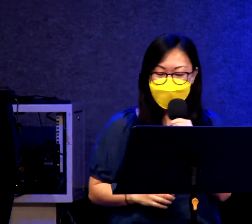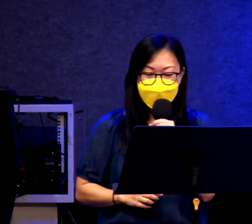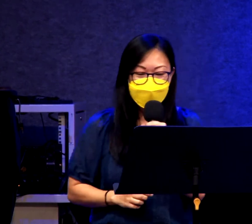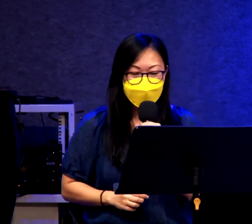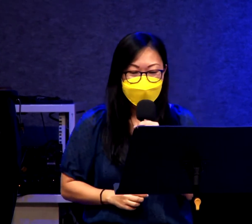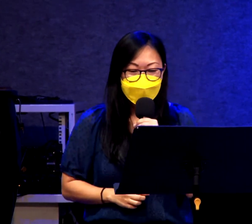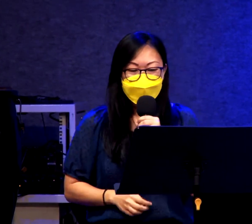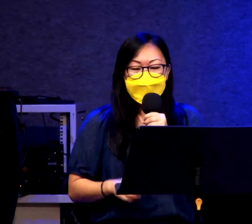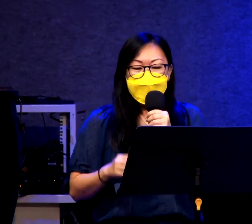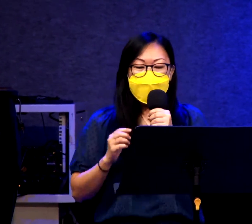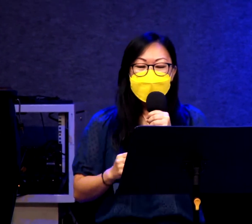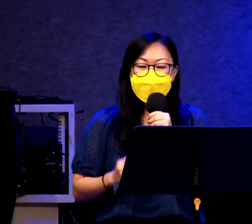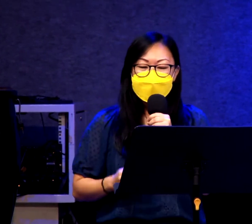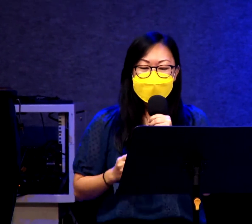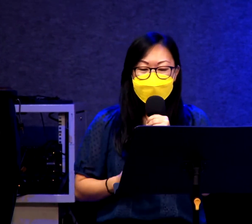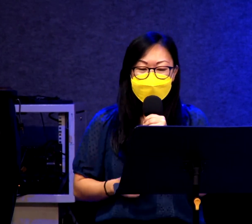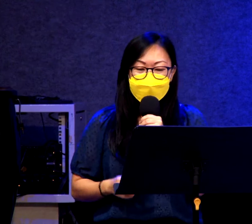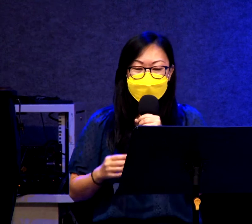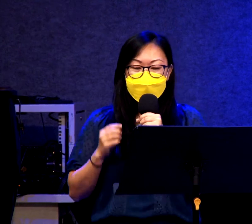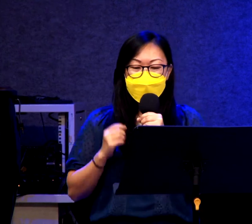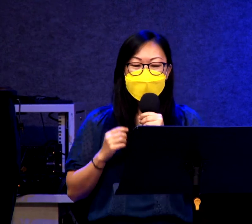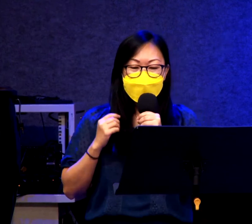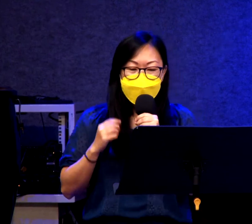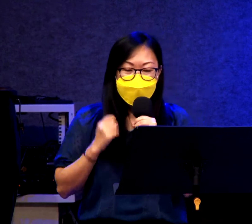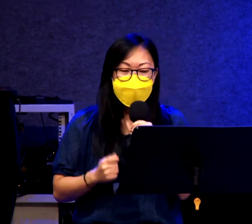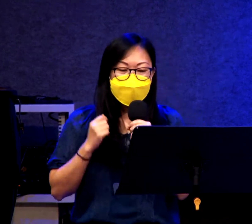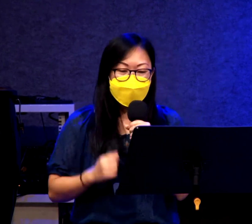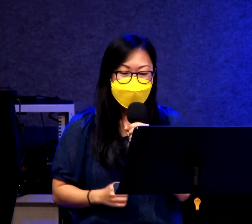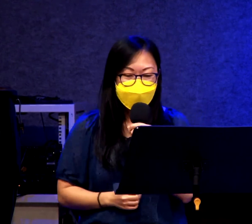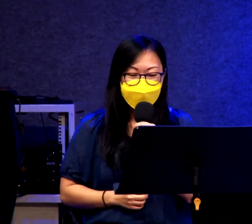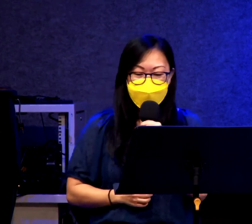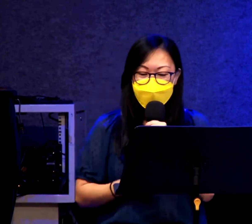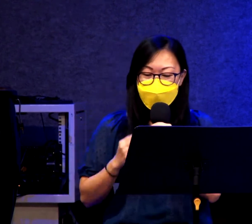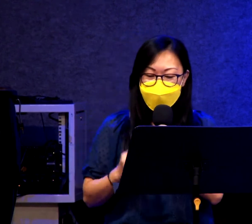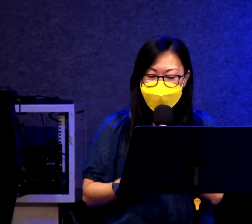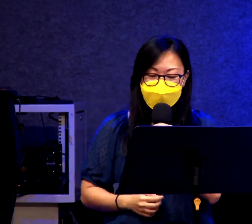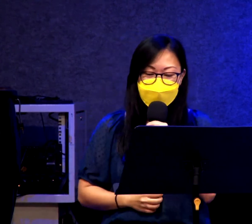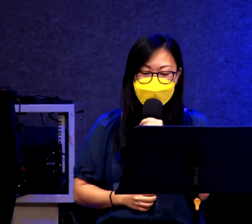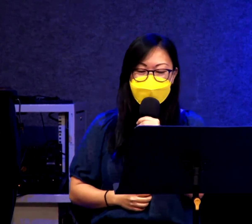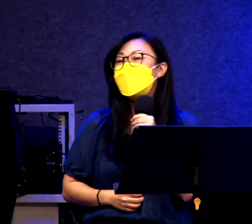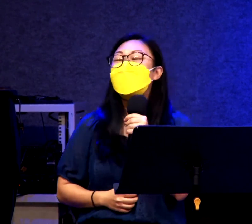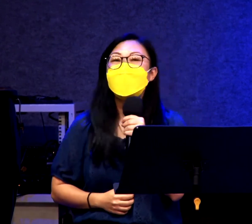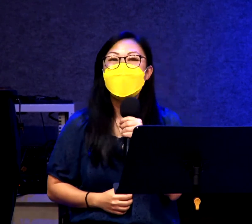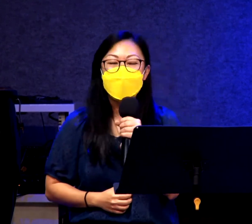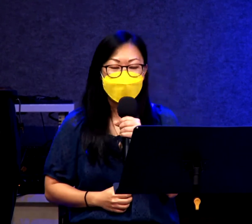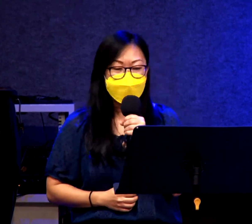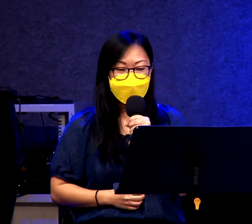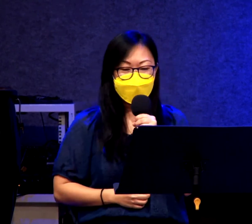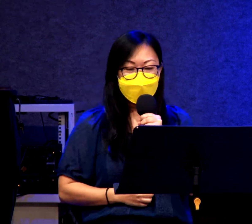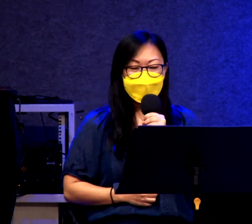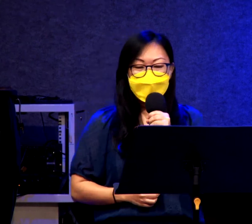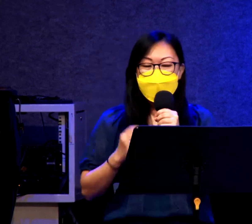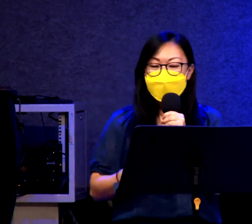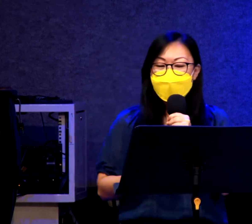and verse 2. I will exalt you, O my God and King. I will praise your name forever and